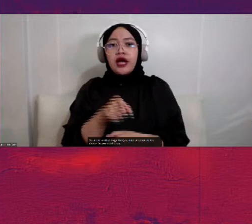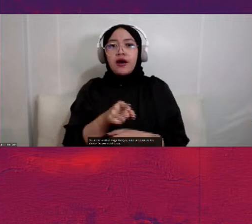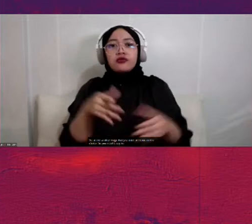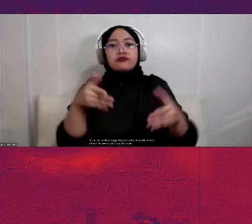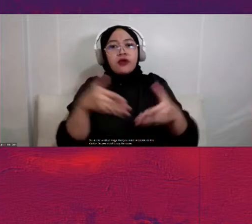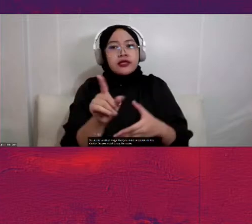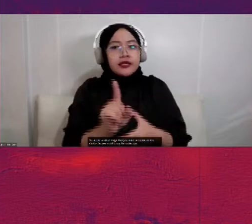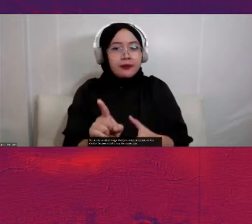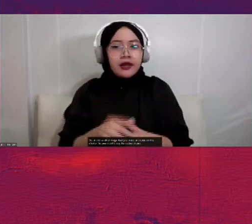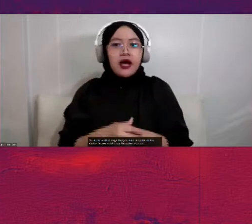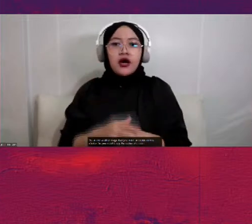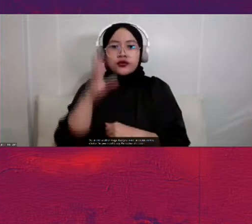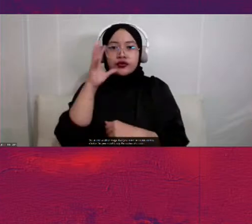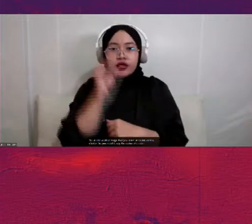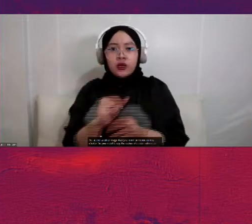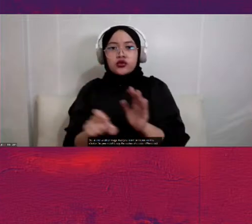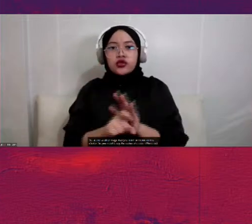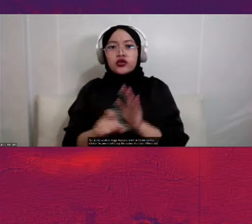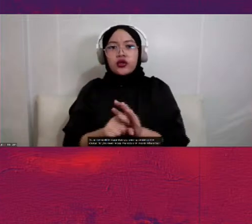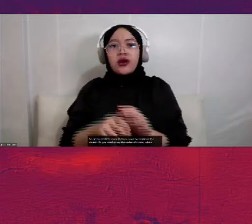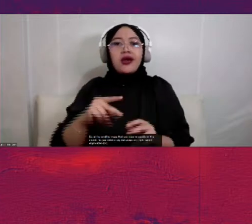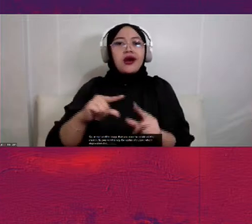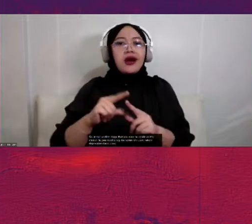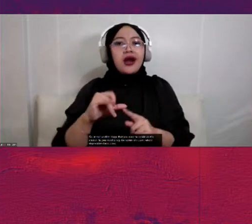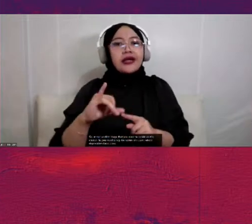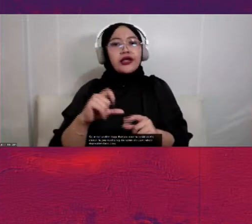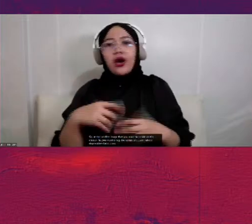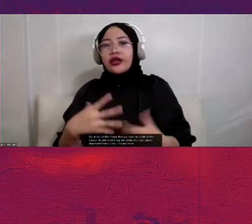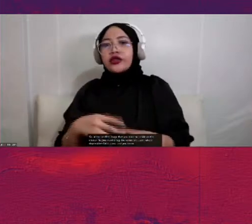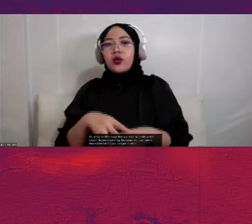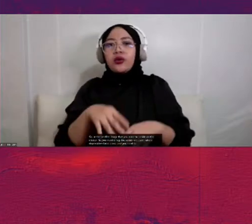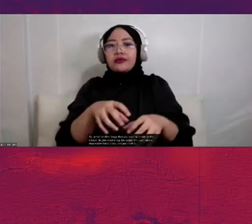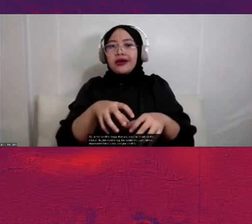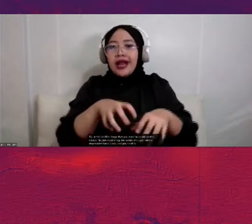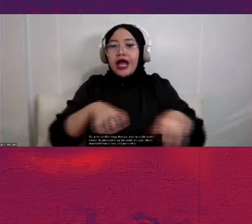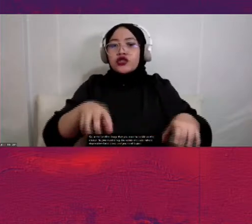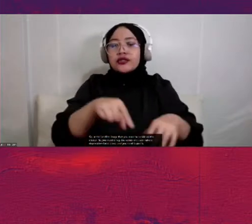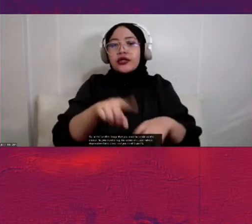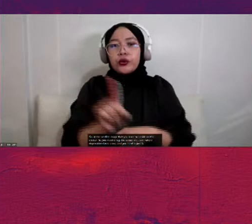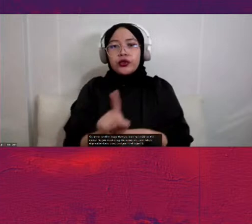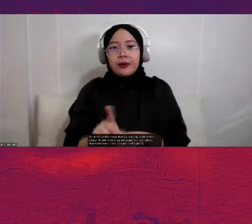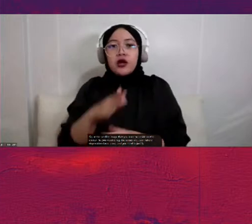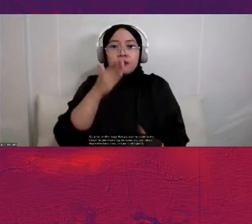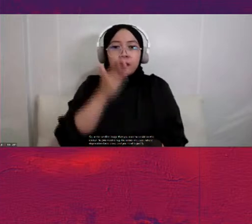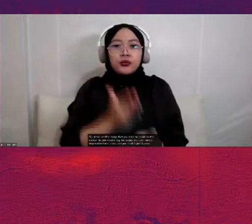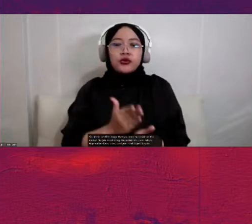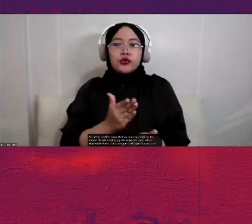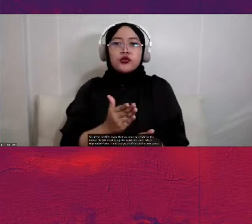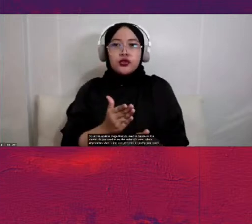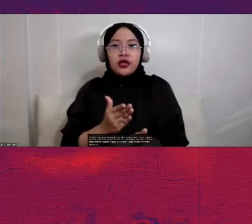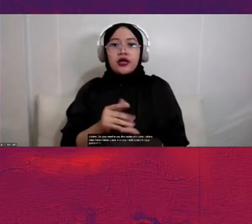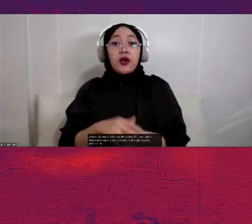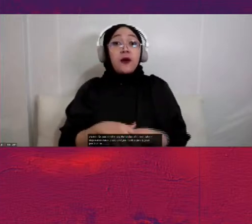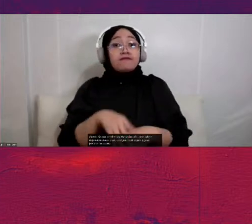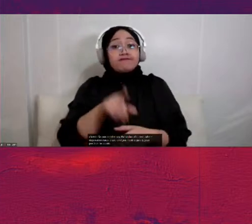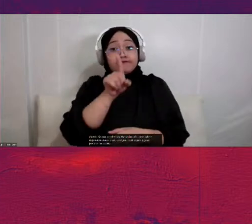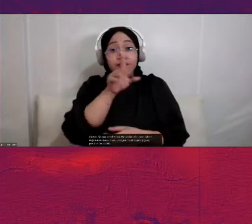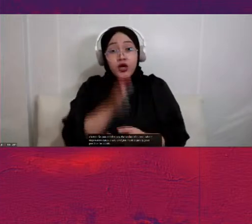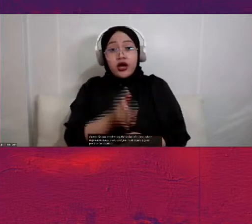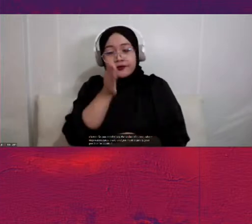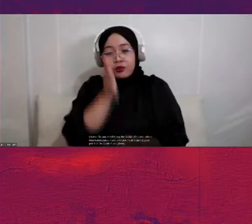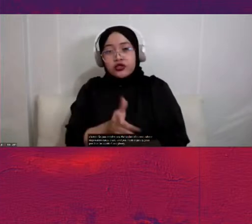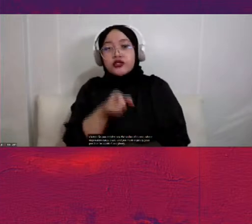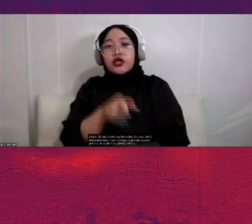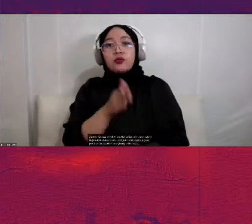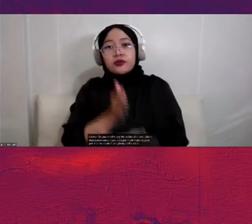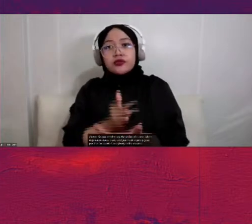decide on a radius of cluster where deprivation takes place, and you need to justify your decision to decide if